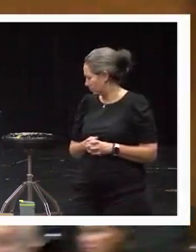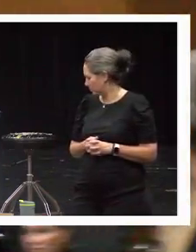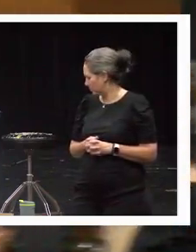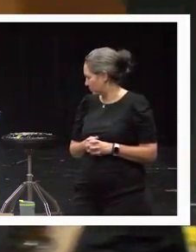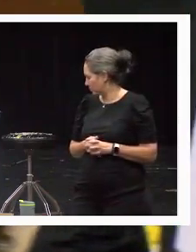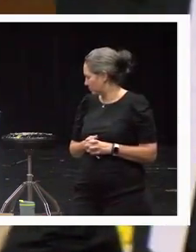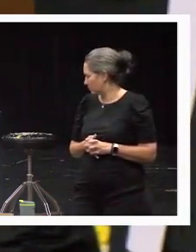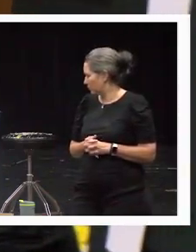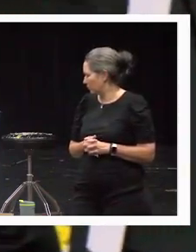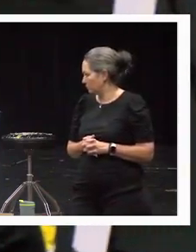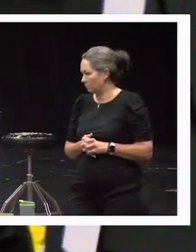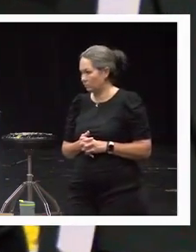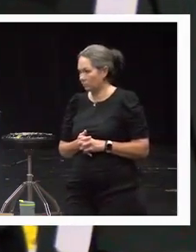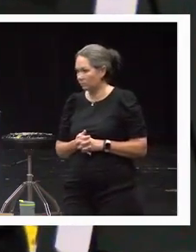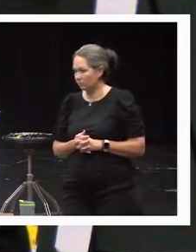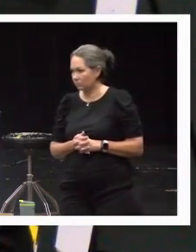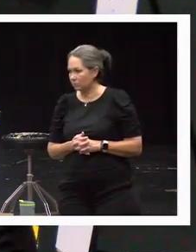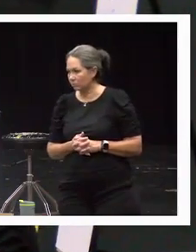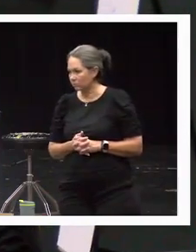We will...